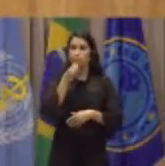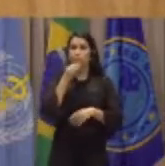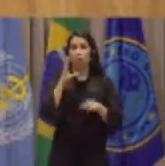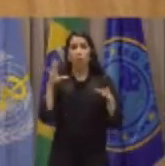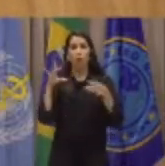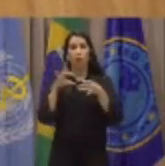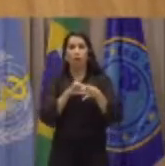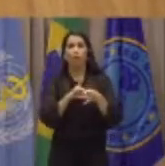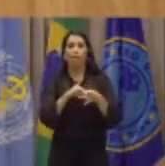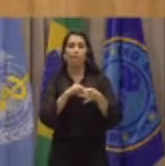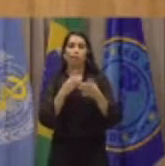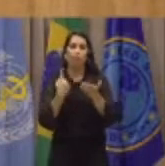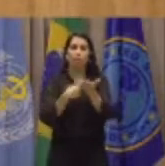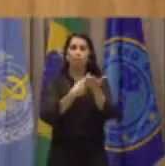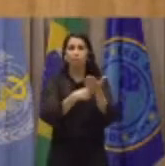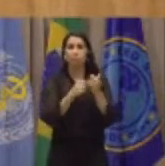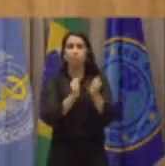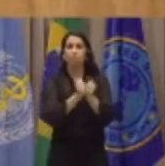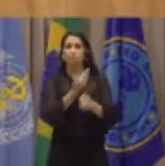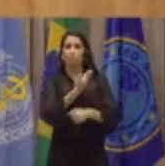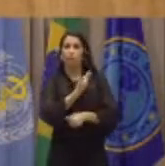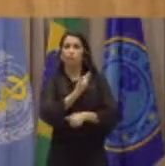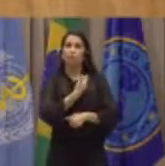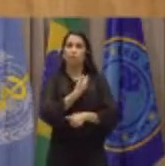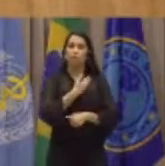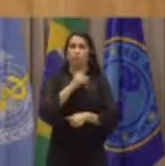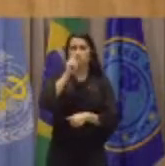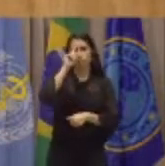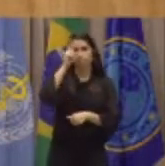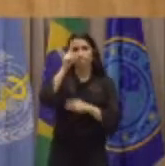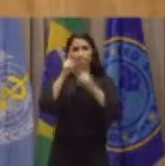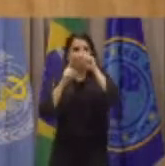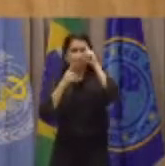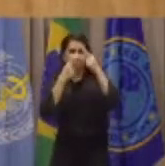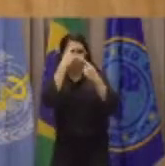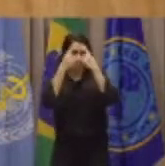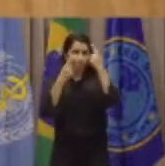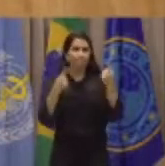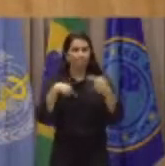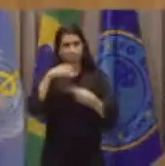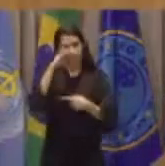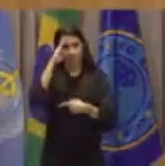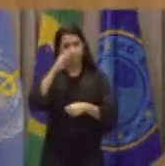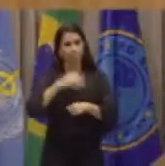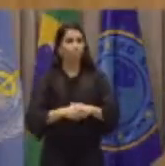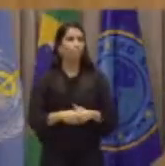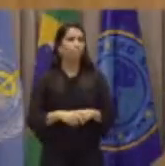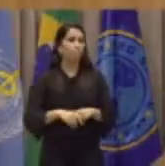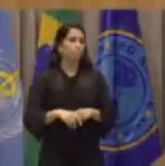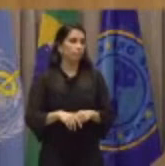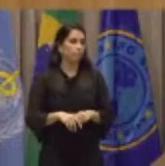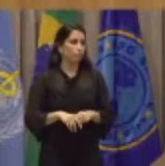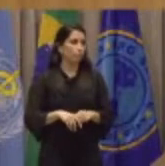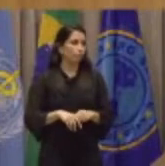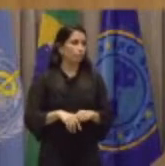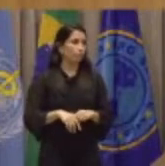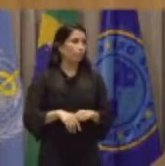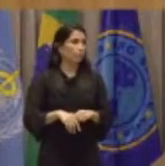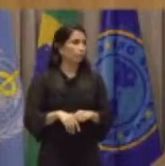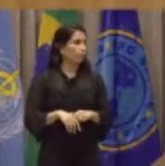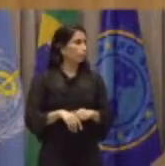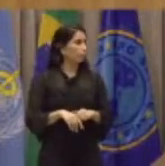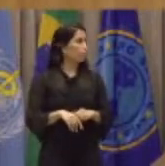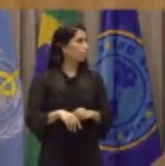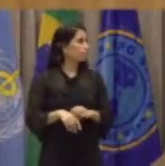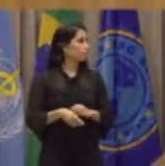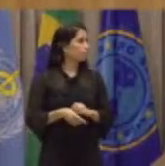the reality. So this exchange of information is it's fundamental. Thank you very much.